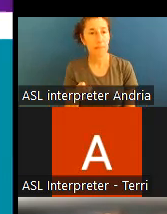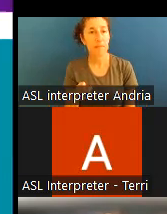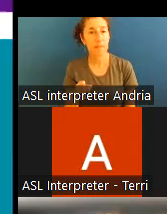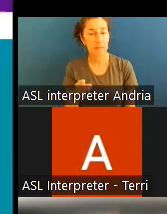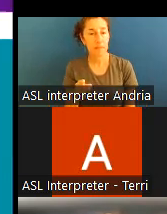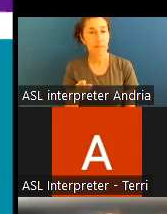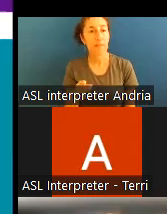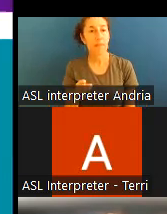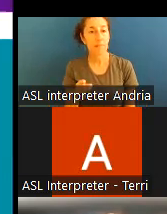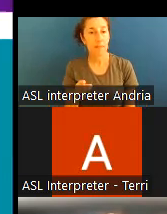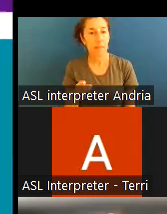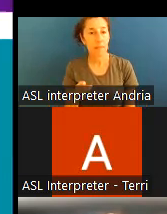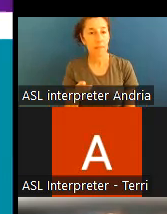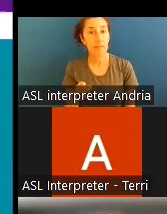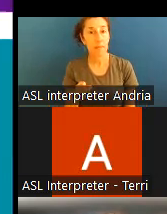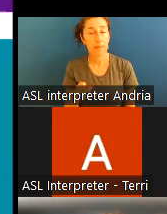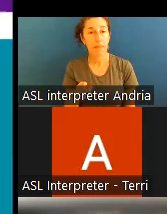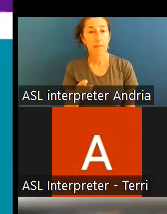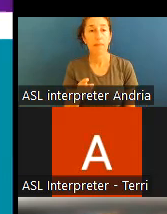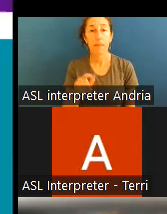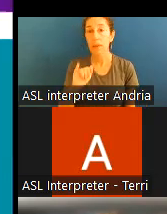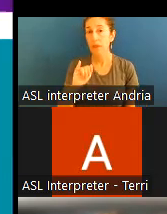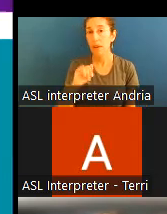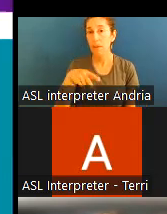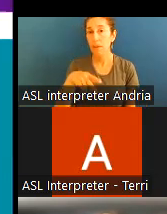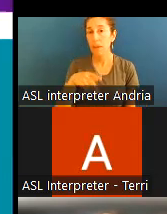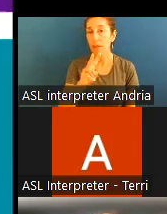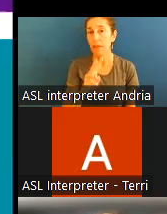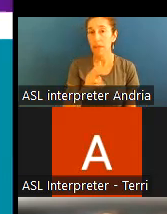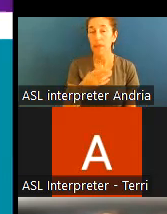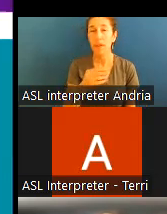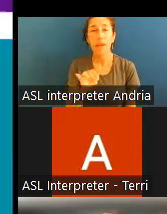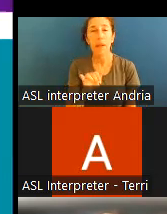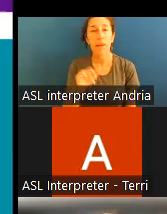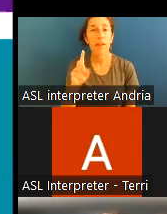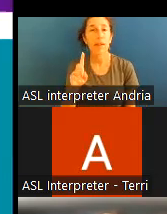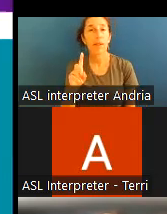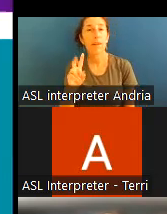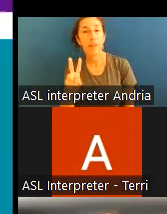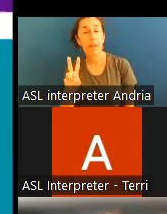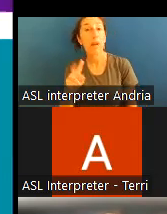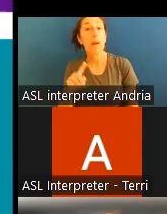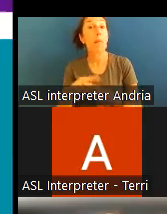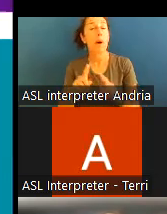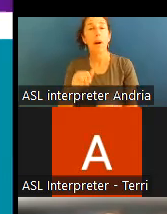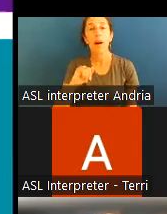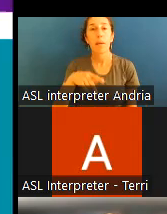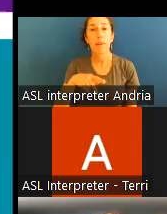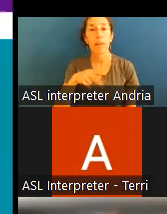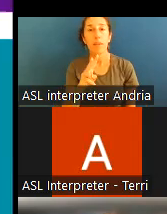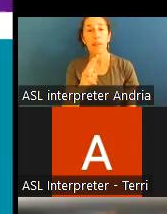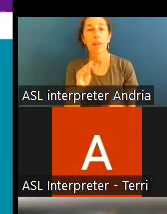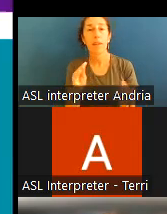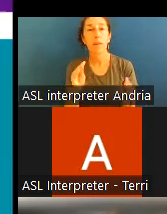but we use the term intimate partner violence because we find it to be more inclusive. Domestic violence for a long